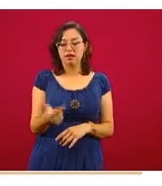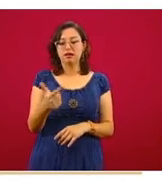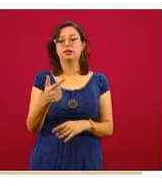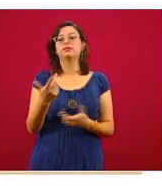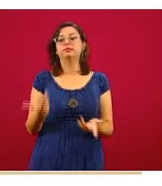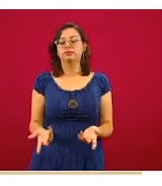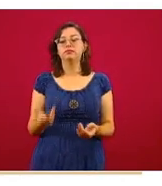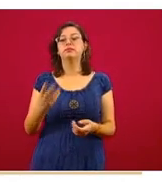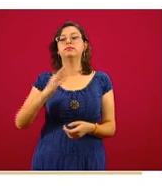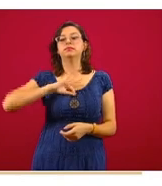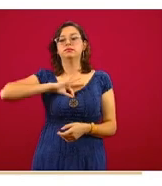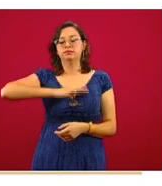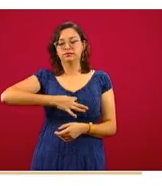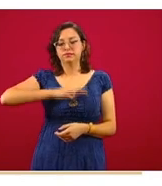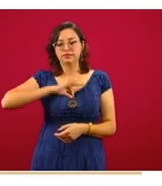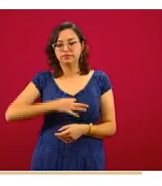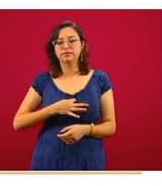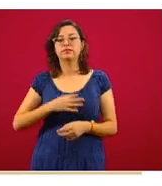This is